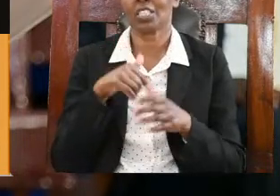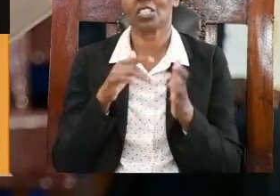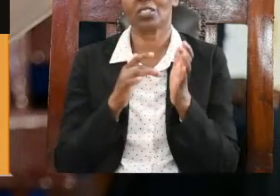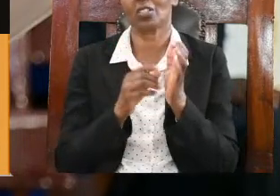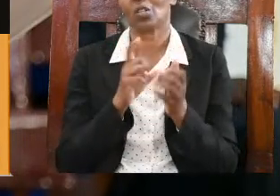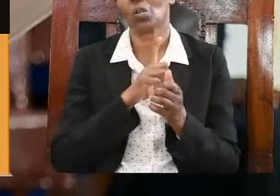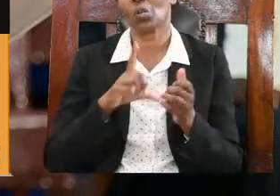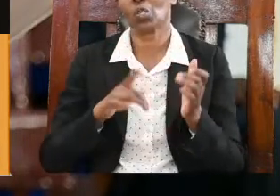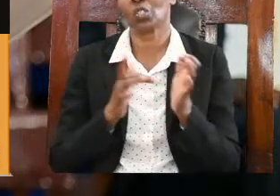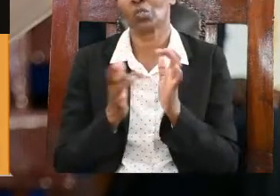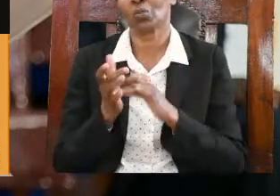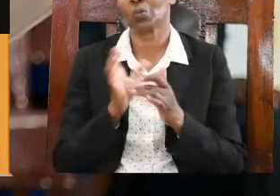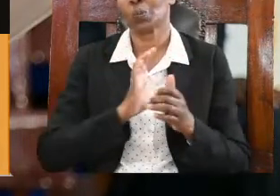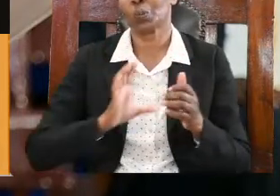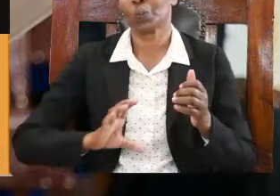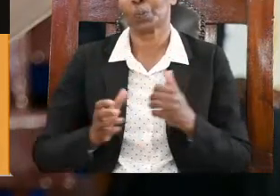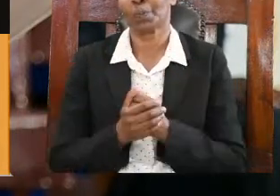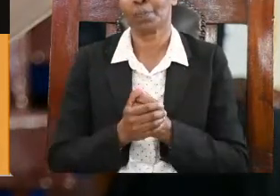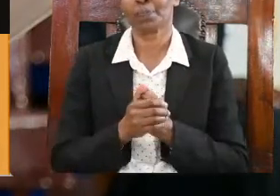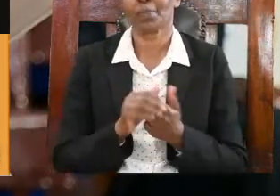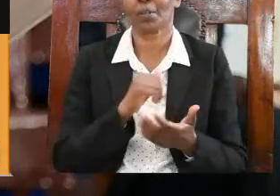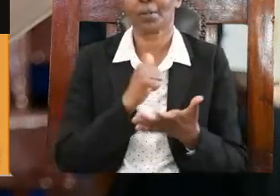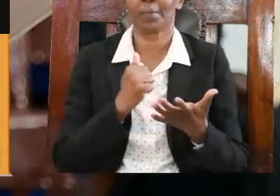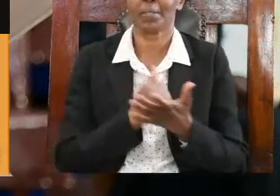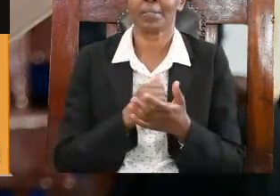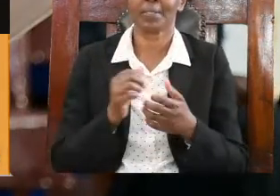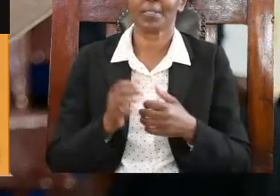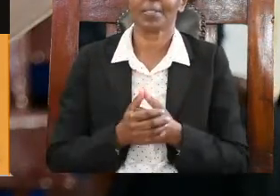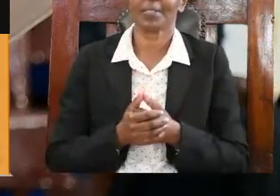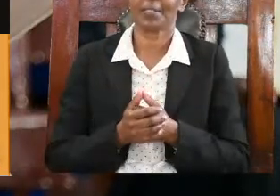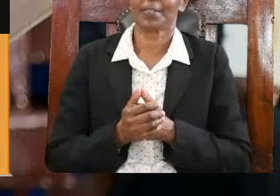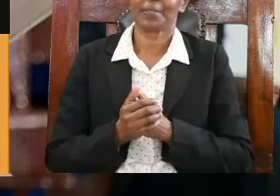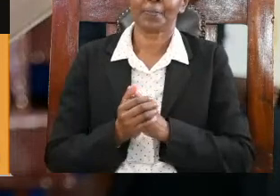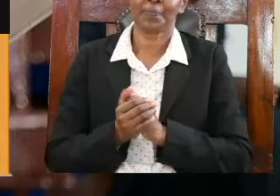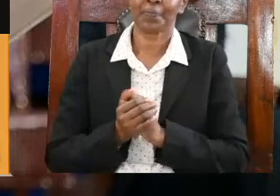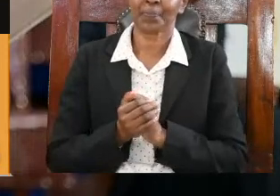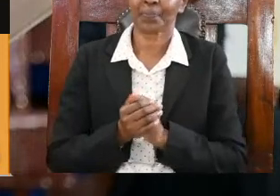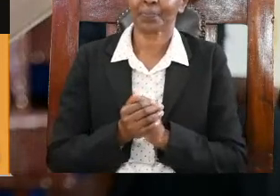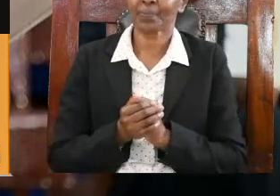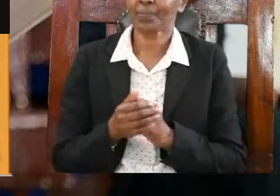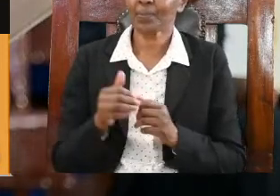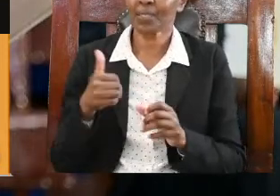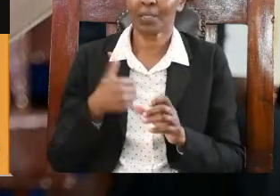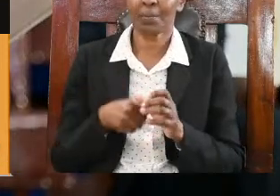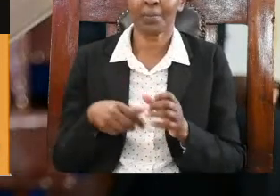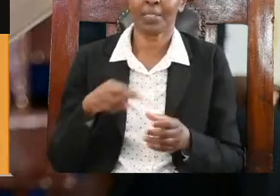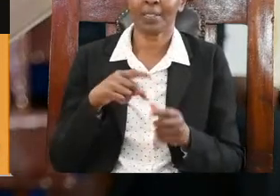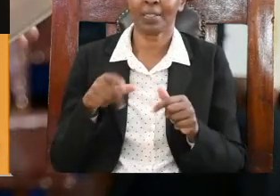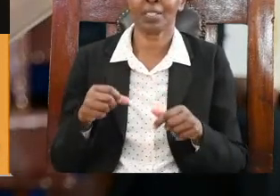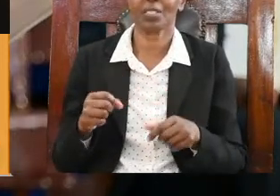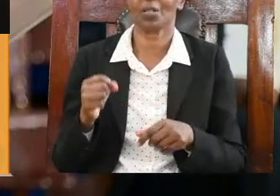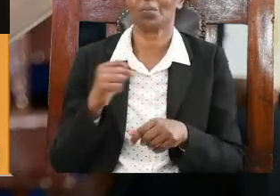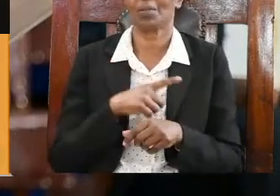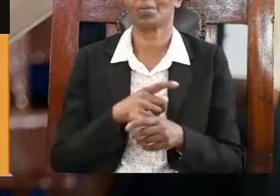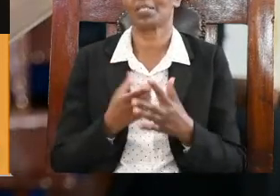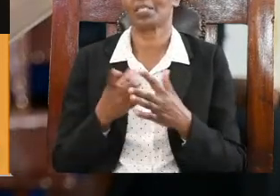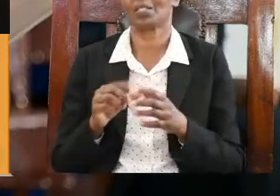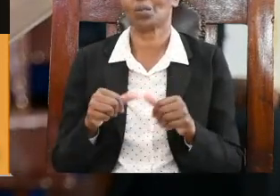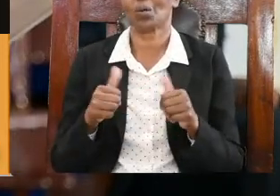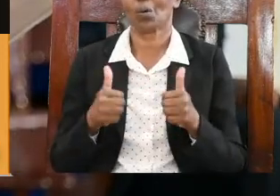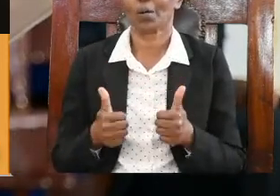name of our Lord Jesus Christ. Amen. Now, just to remind us, this month we began very well.